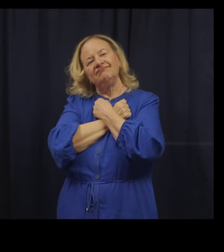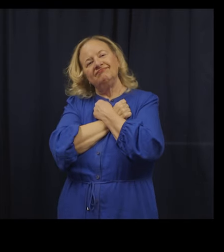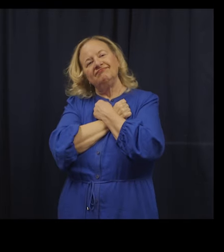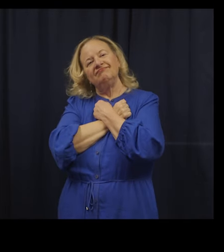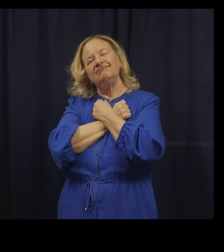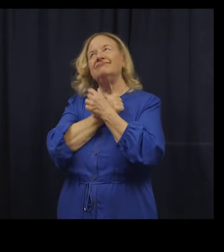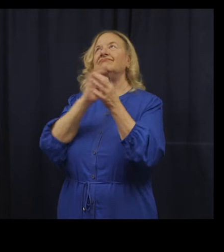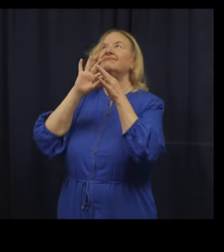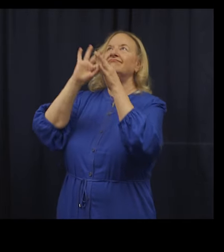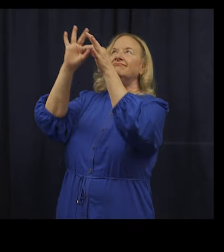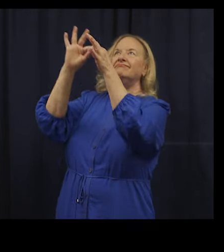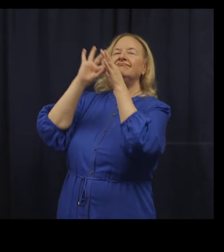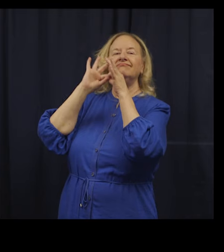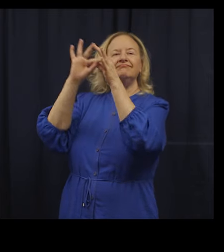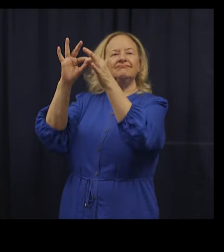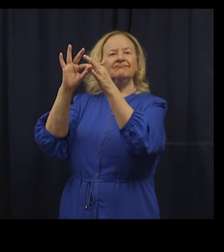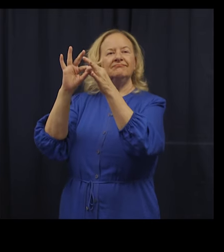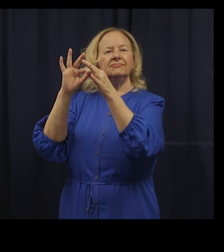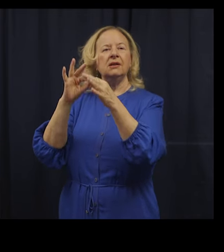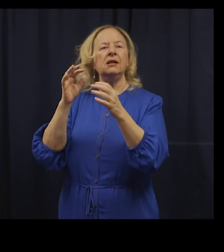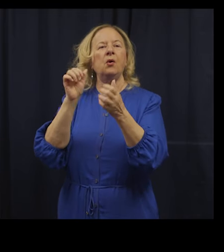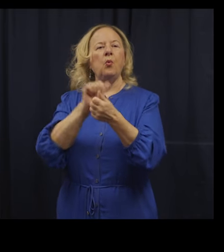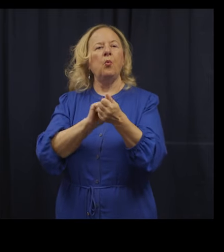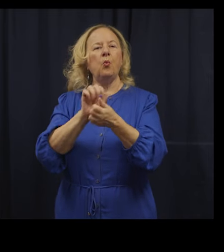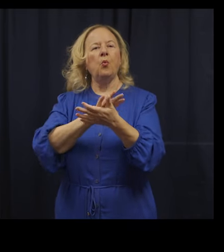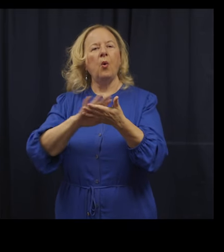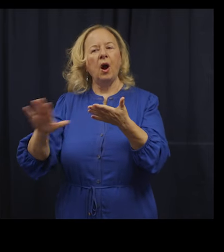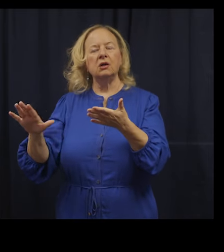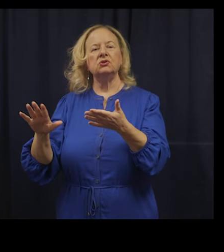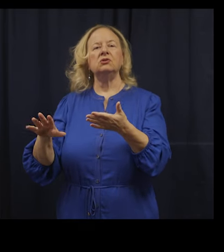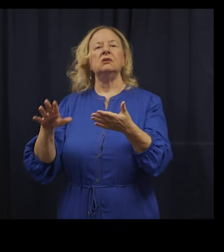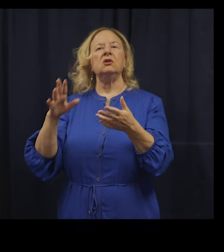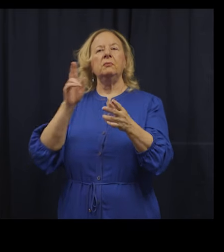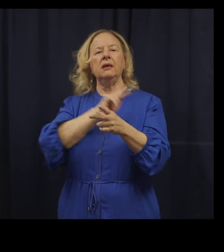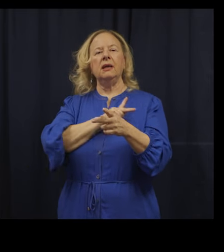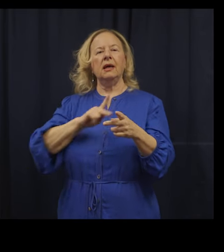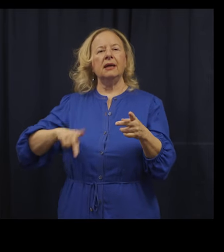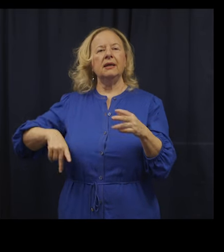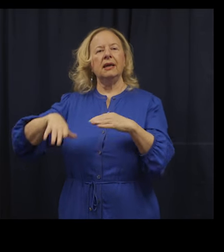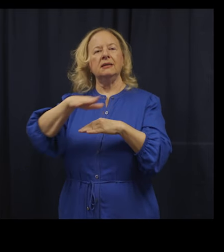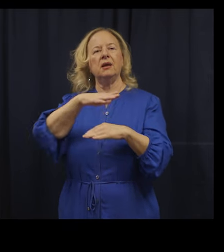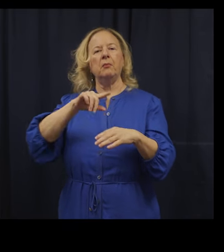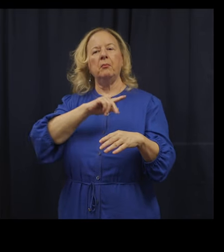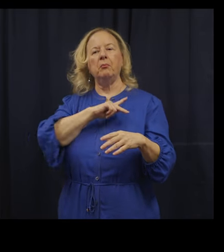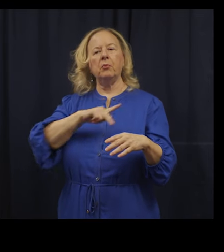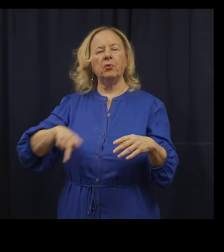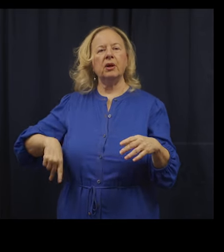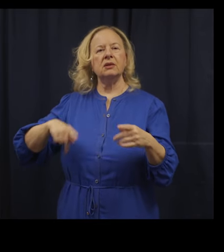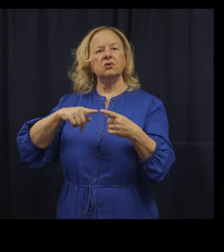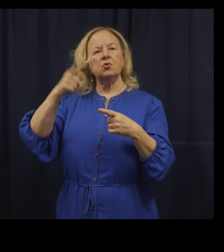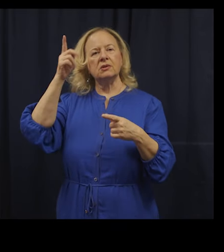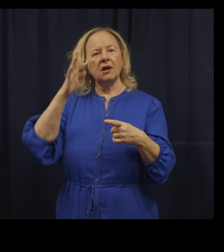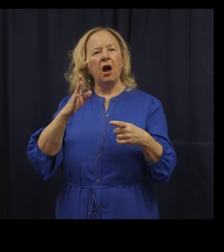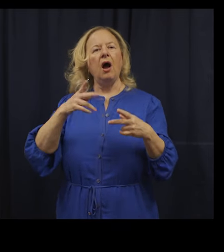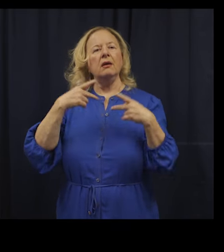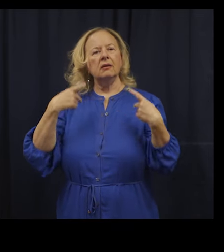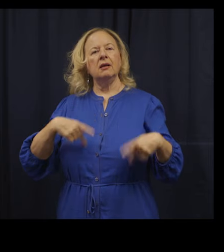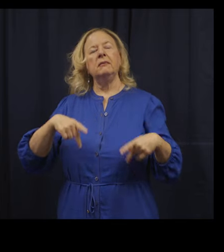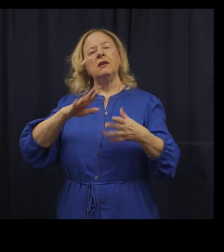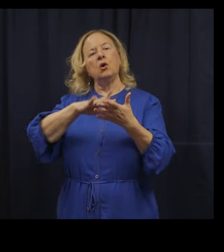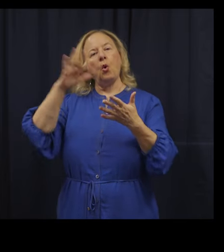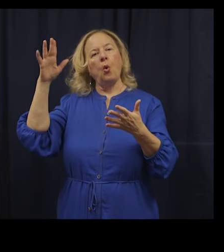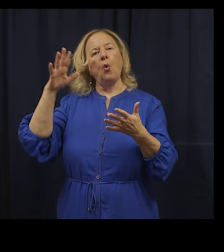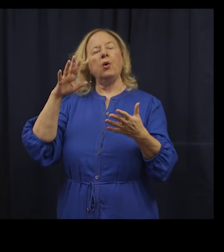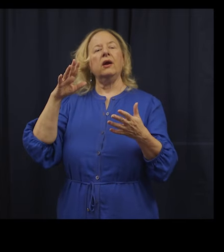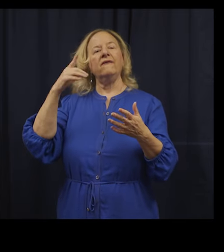back. He washed us from our sins by his blood. He made us to be a kingdom, priests to his God and Father. To him be the glory and